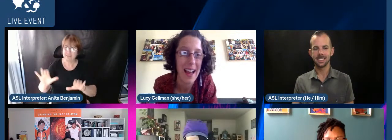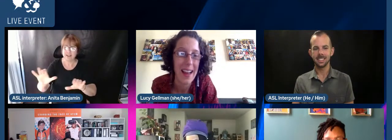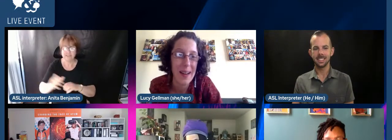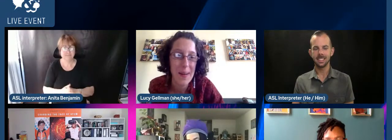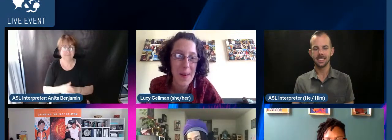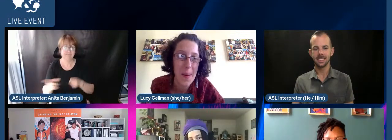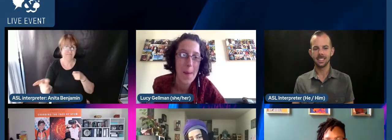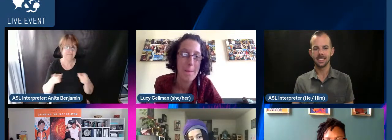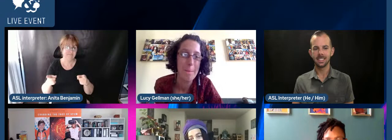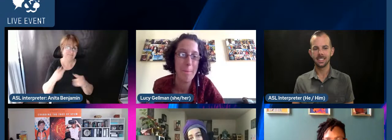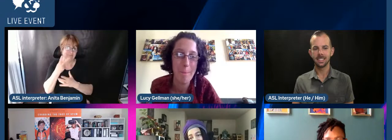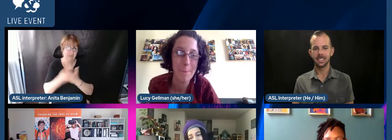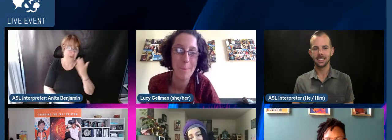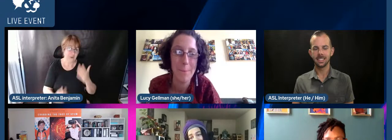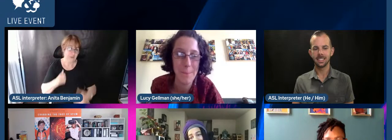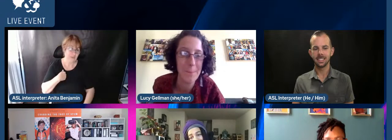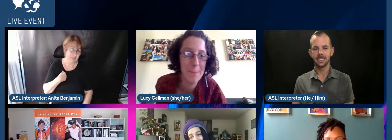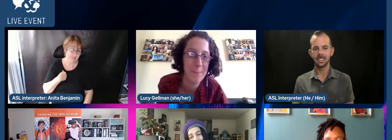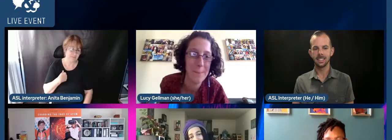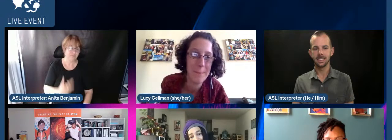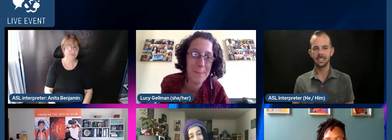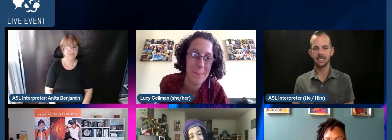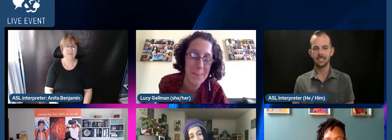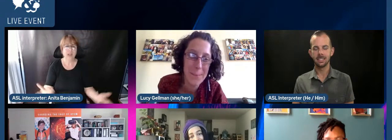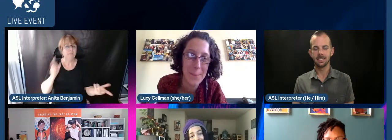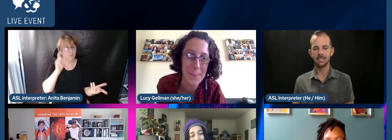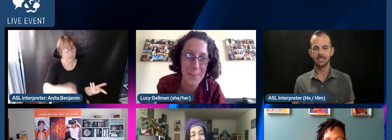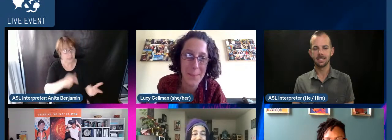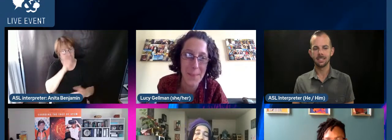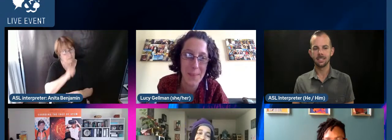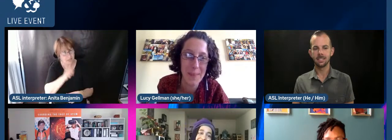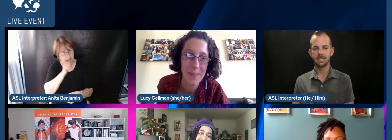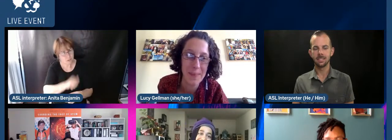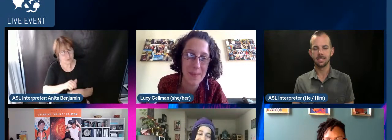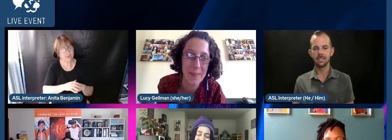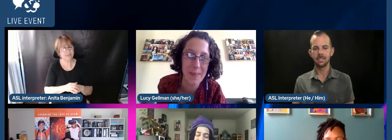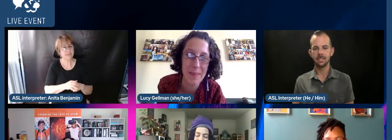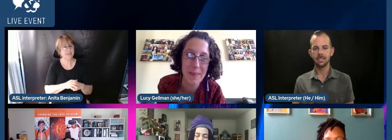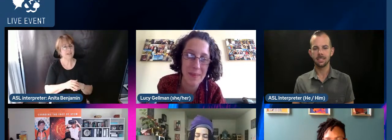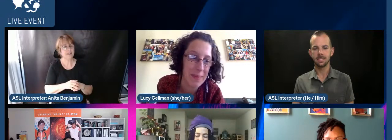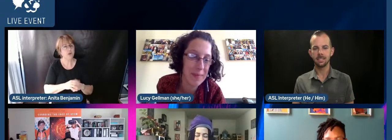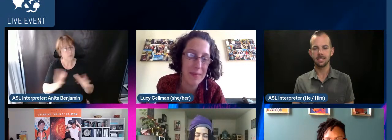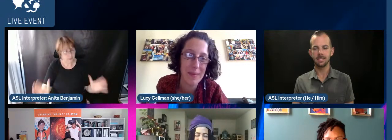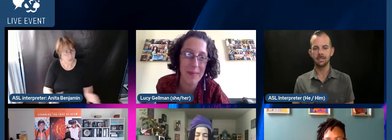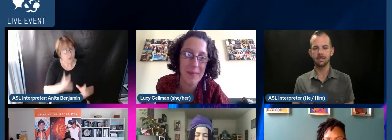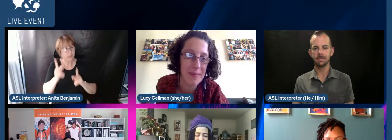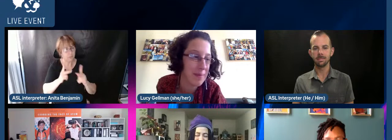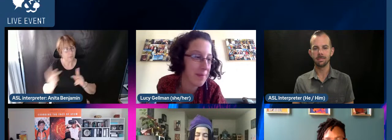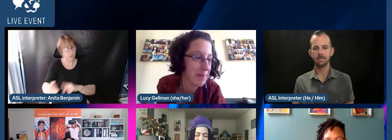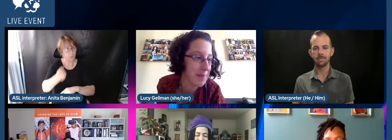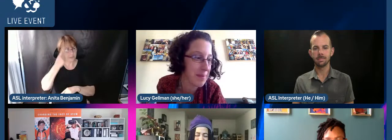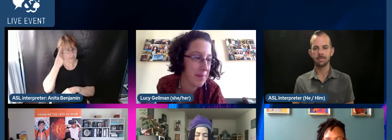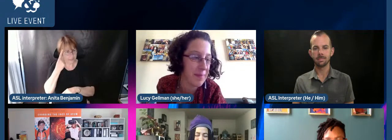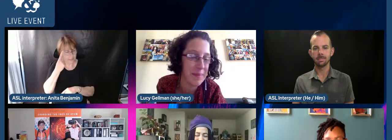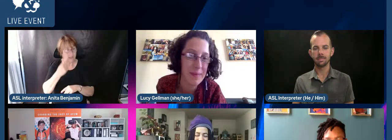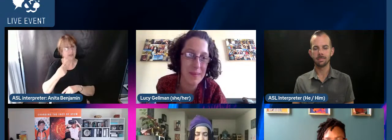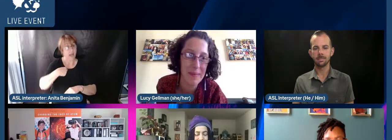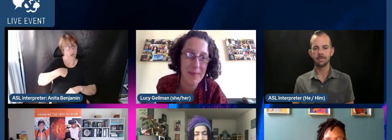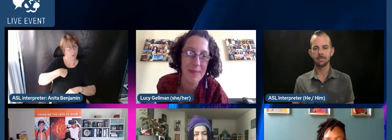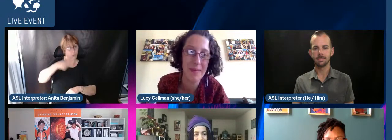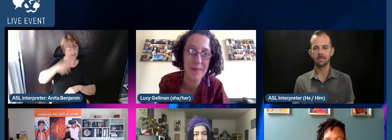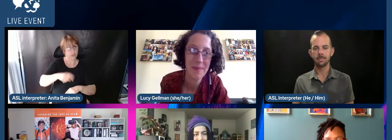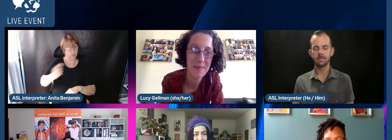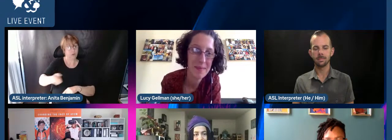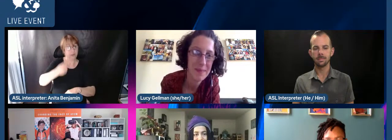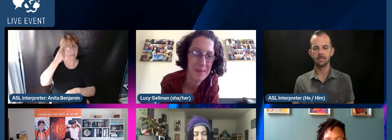You know, just like we want other people to understand what our needs are, we have to also understand that they can't